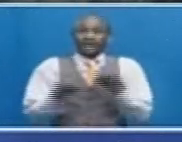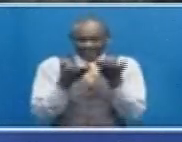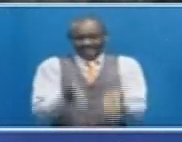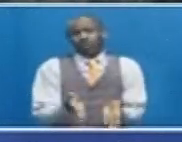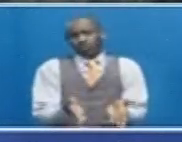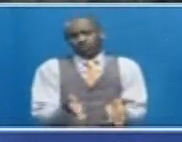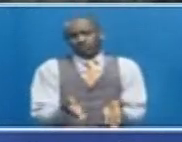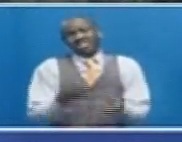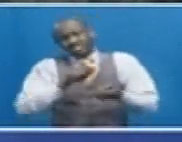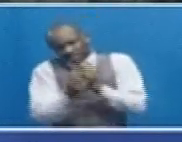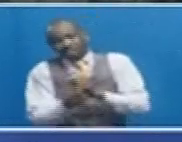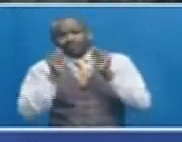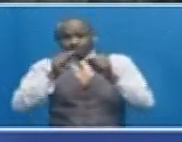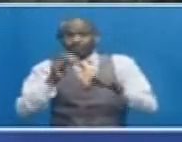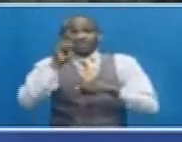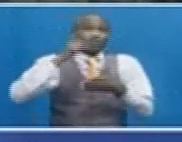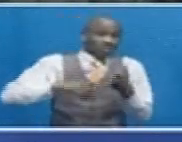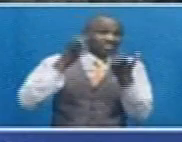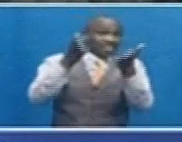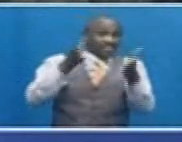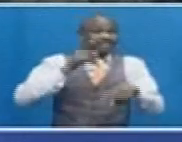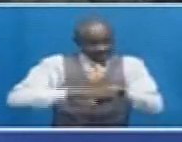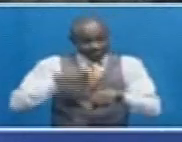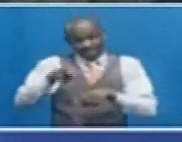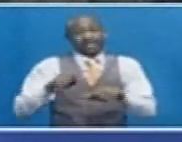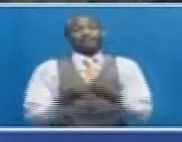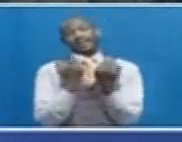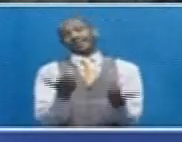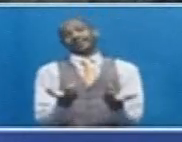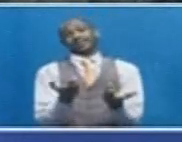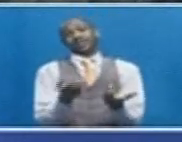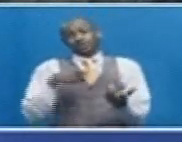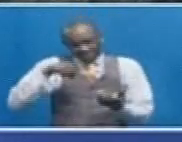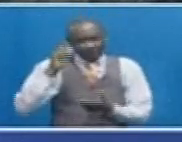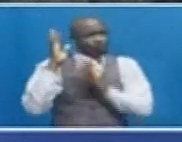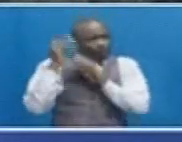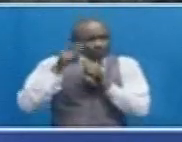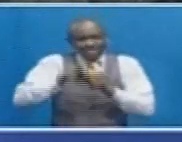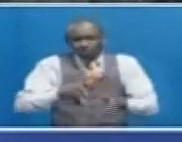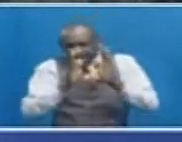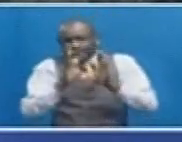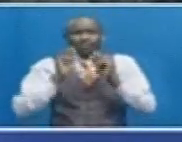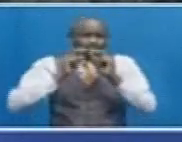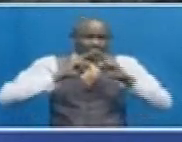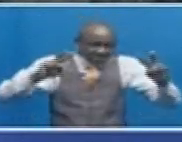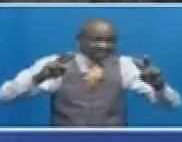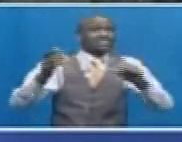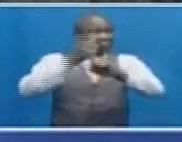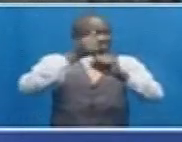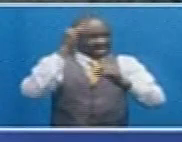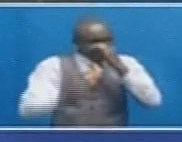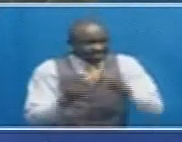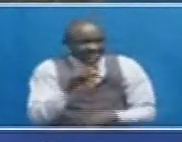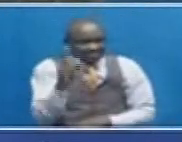now. What are the changes we're likely to see even as we set that up? And what you hope the path will be towards peace?